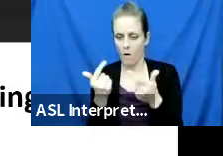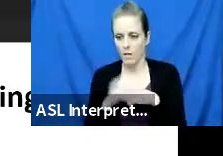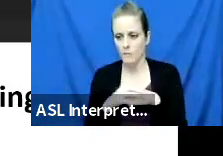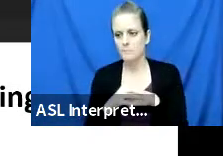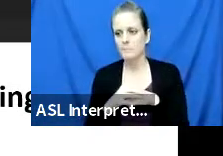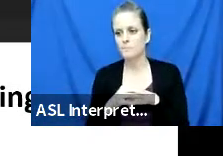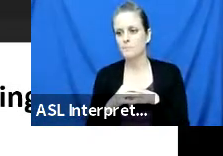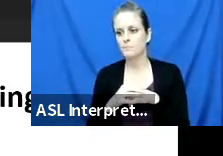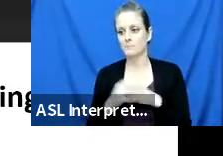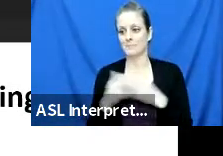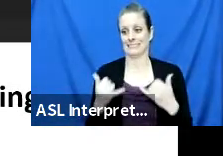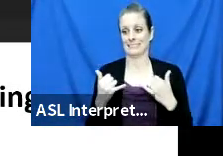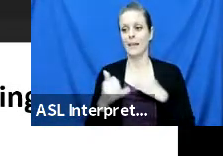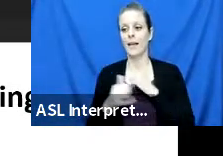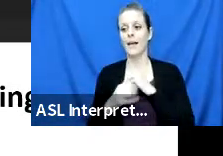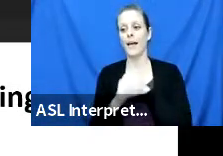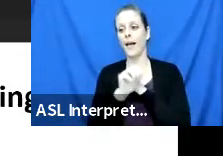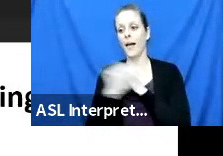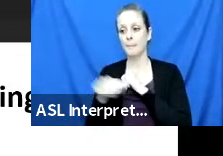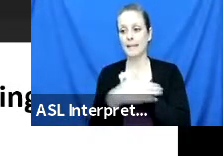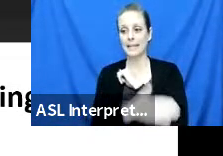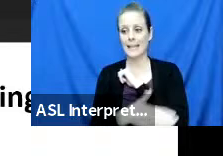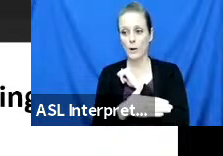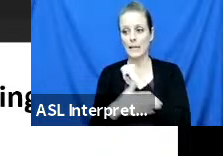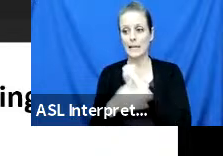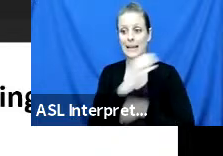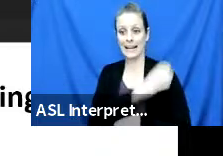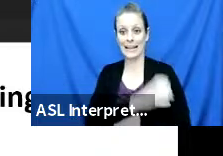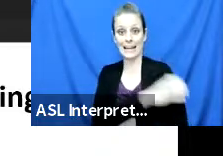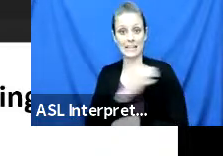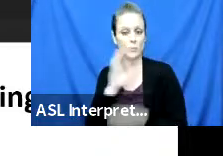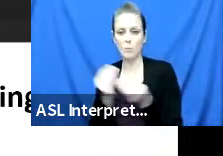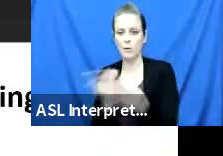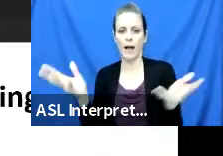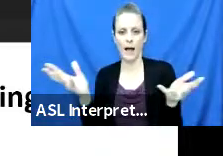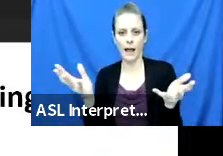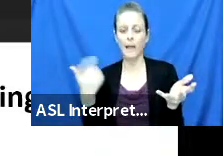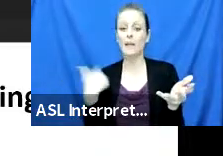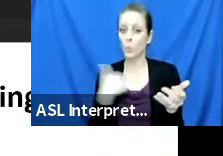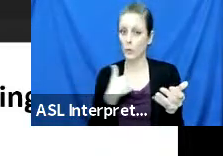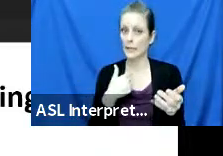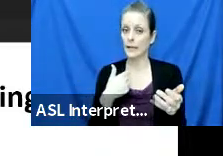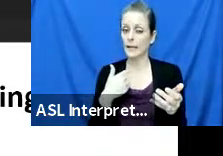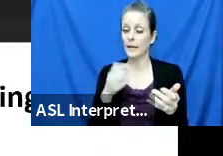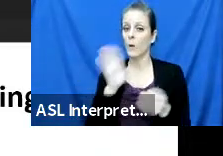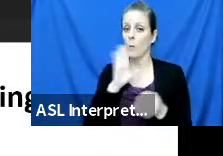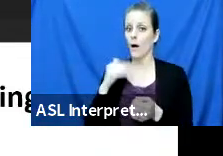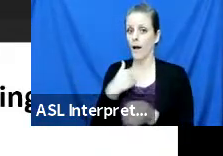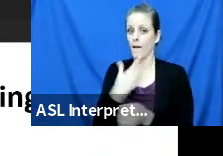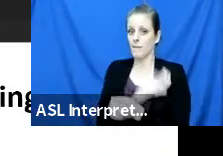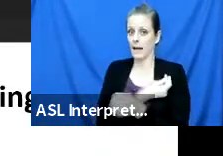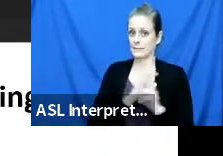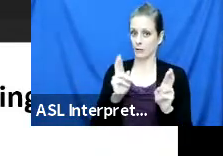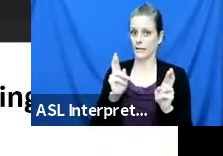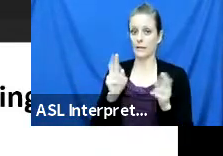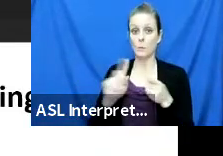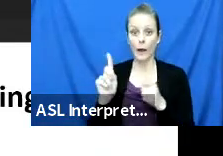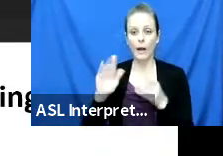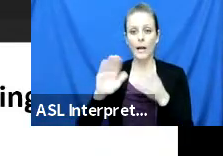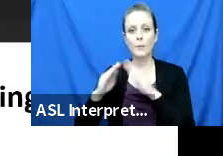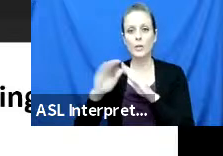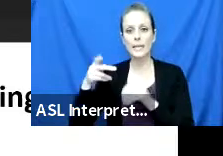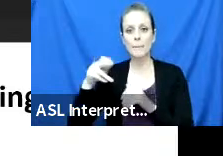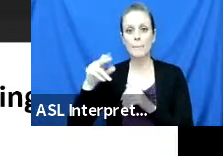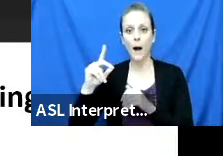this age group by mid-November. So we're planning on having vaccine available at our community pods